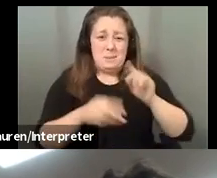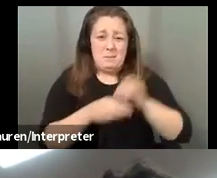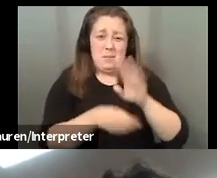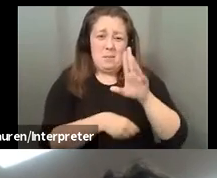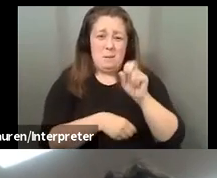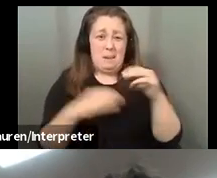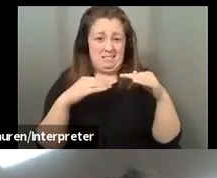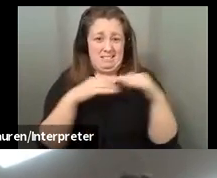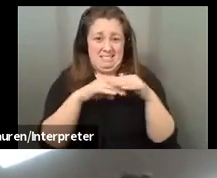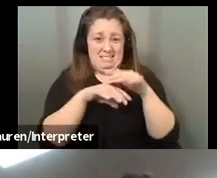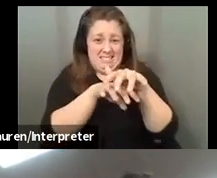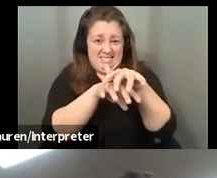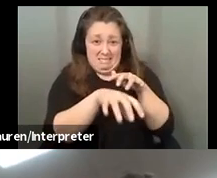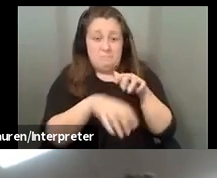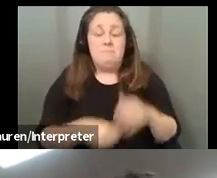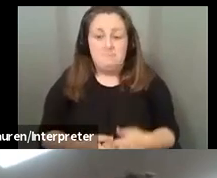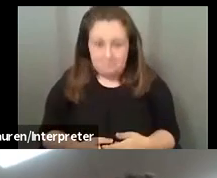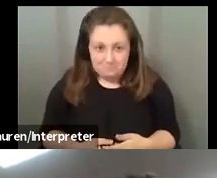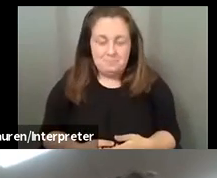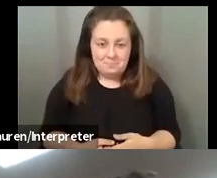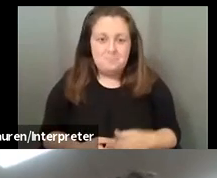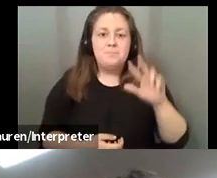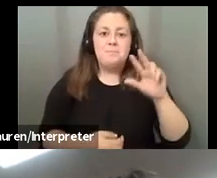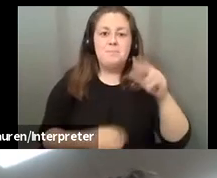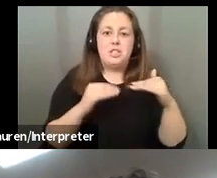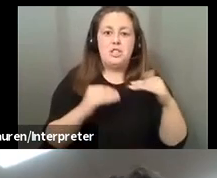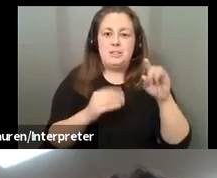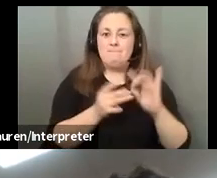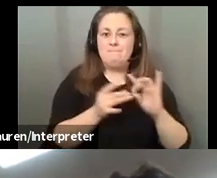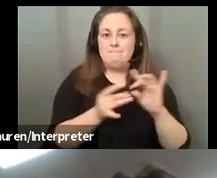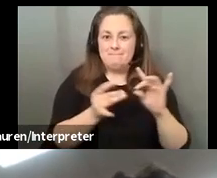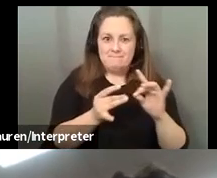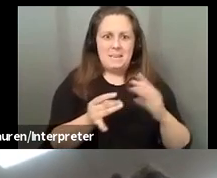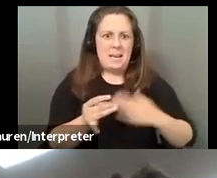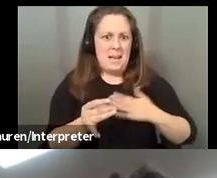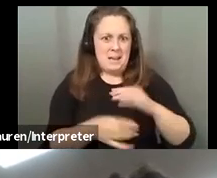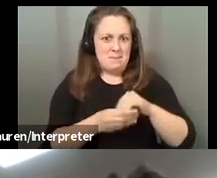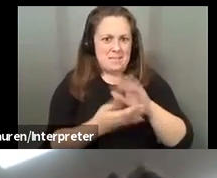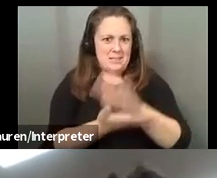So Mr. Oakley's grade 3 class said, I'm happy to be in school because I get to see all my friends.